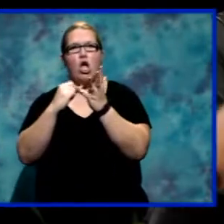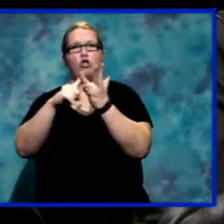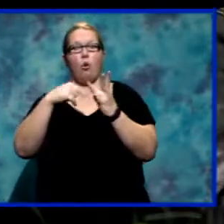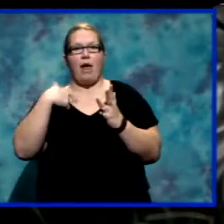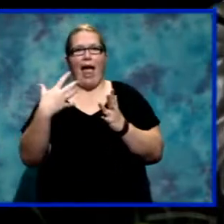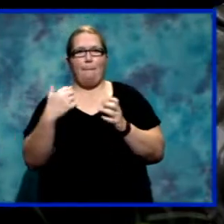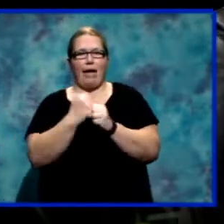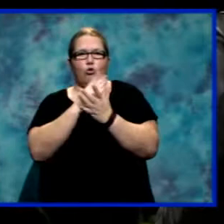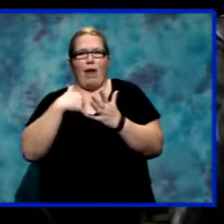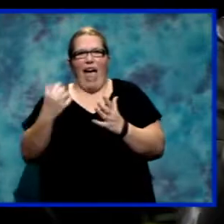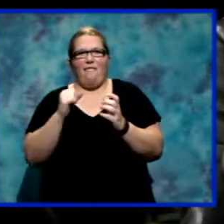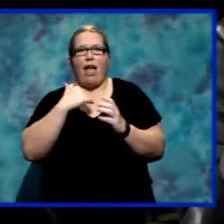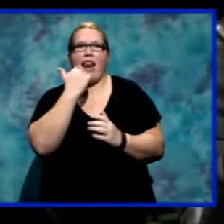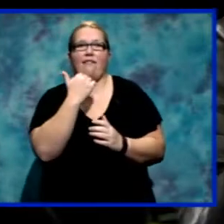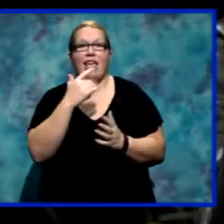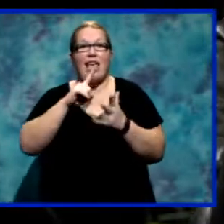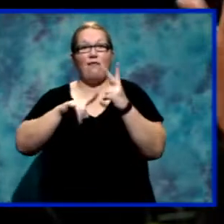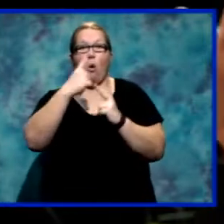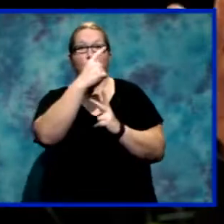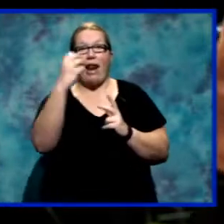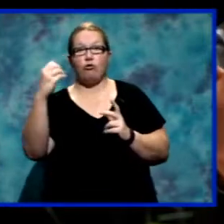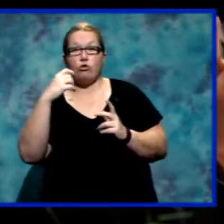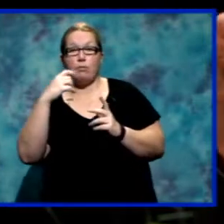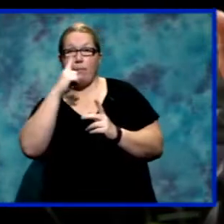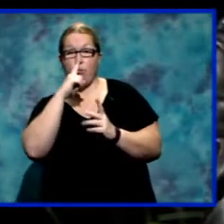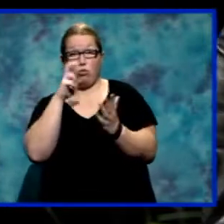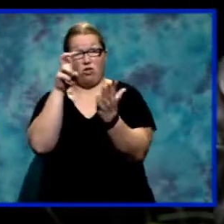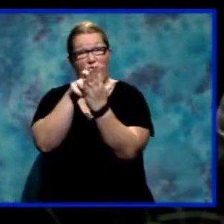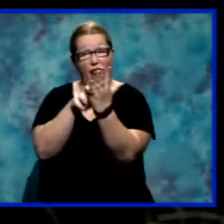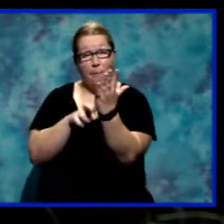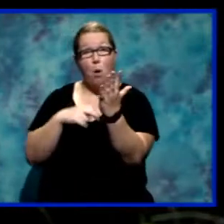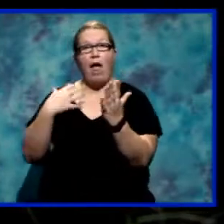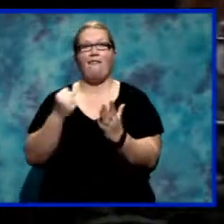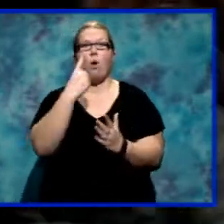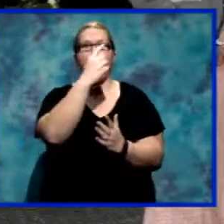enough. Like, if 100 people sign up, we have 100 items every week.